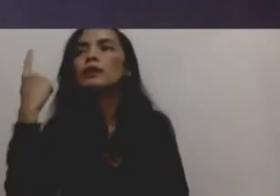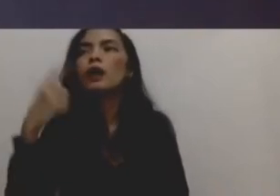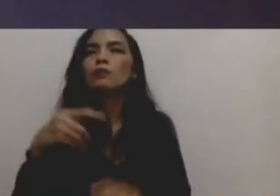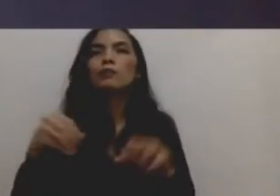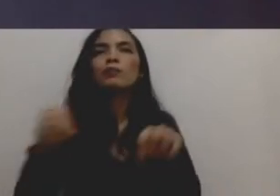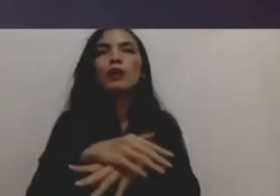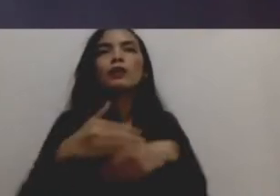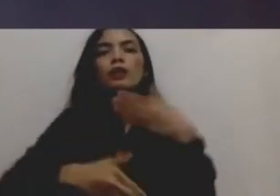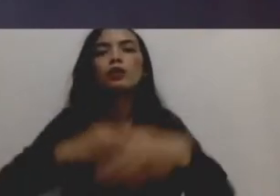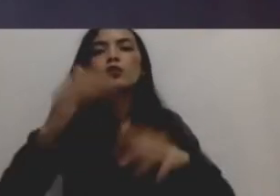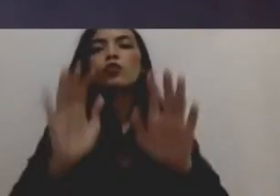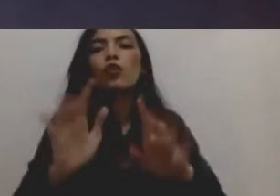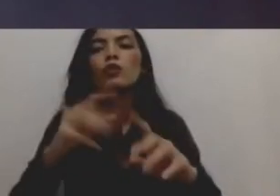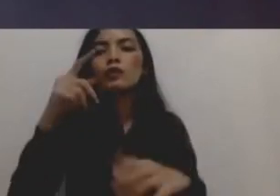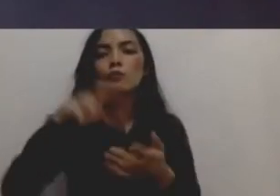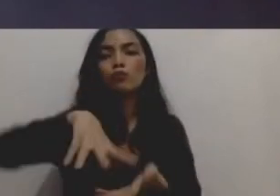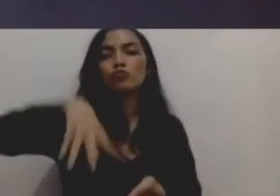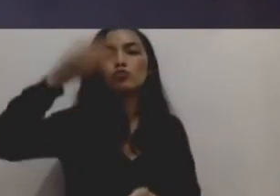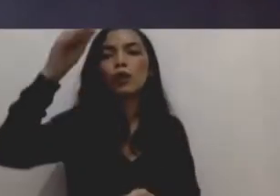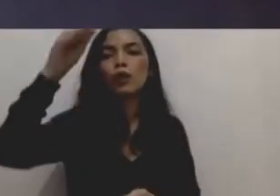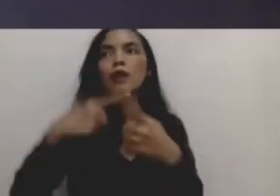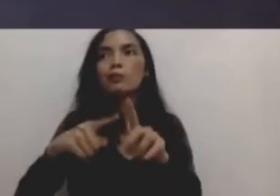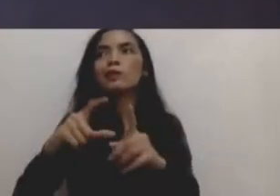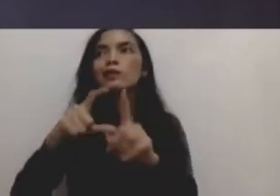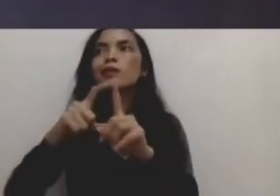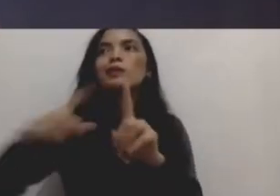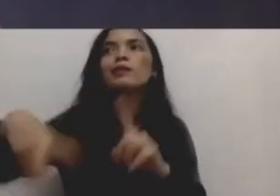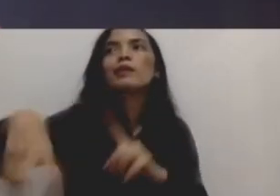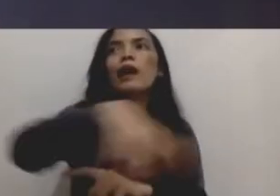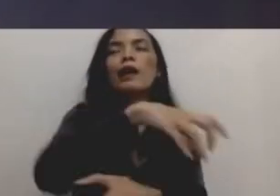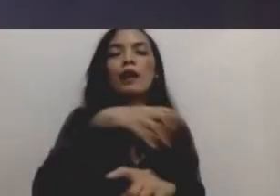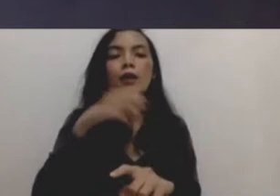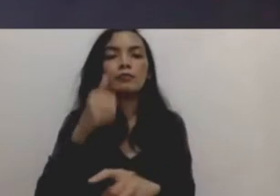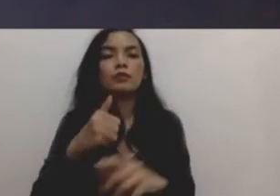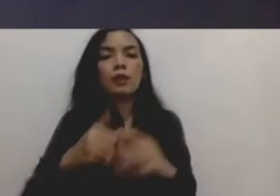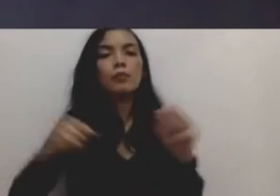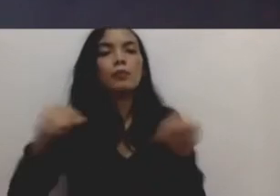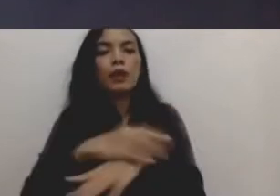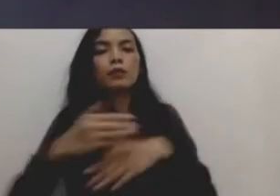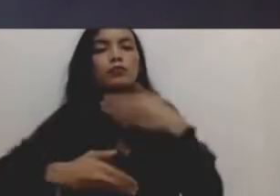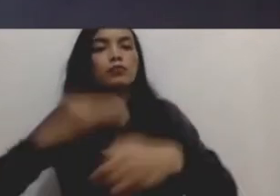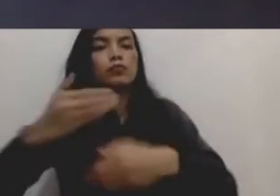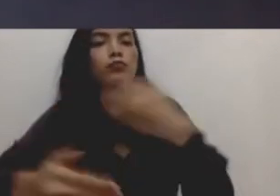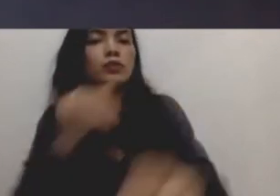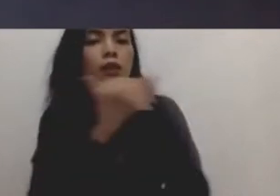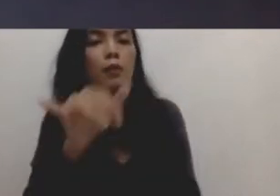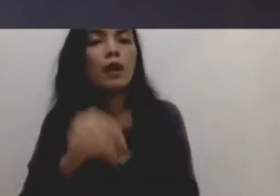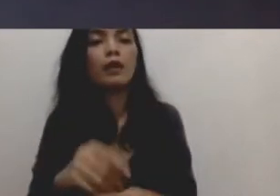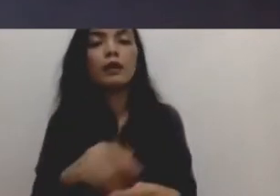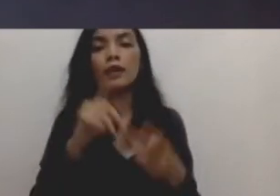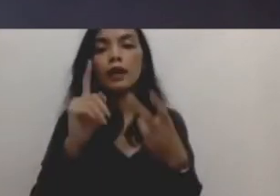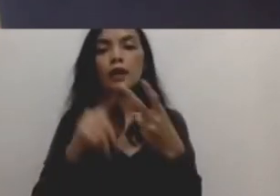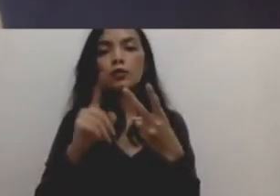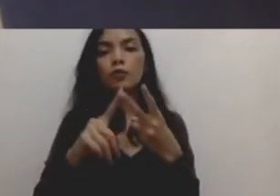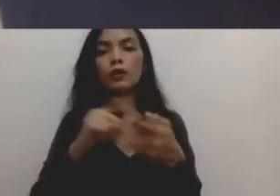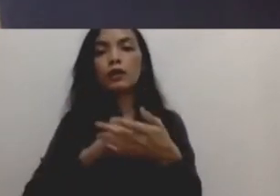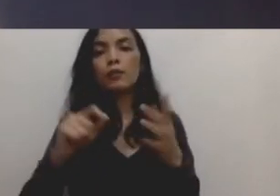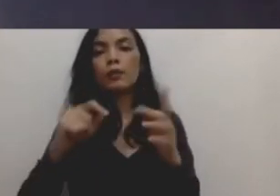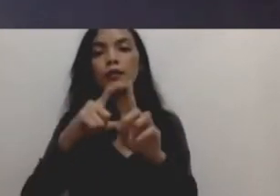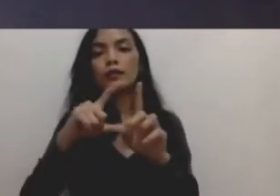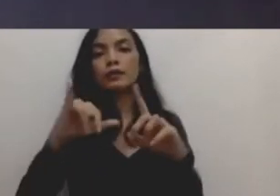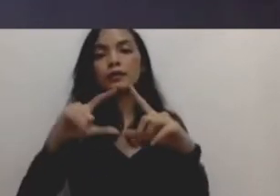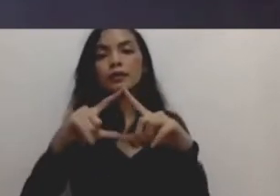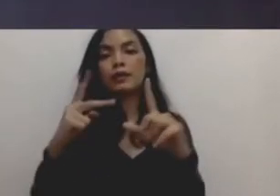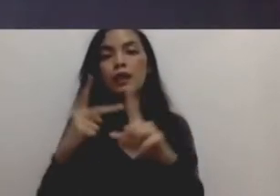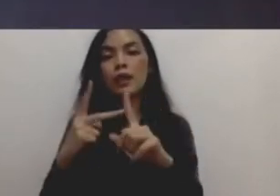to the provincial level and to the districts. And the second speakers, we have Ibu Dia Pitaloka, Women Caucus